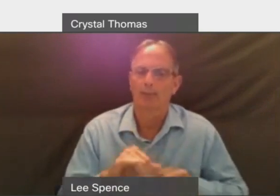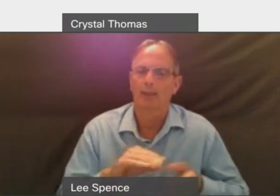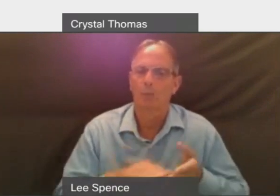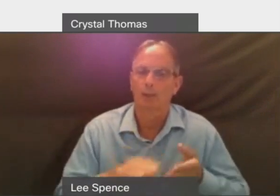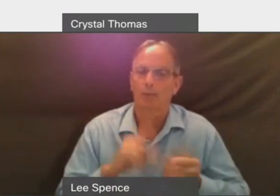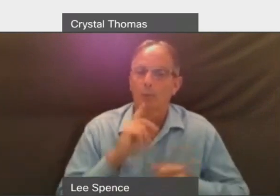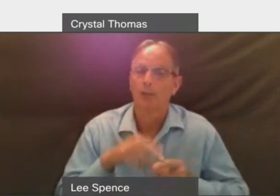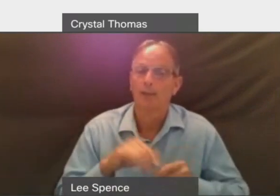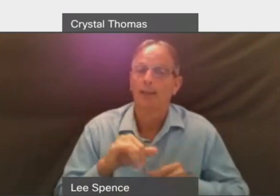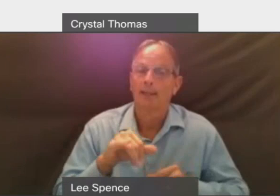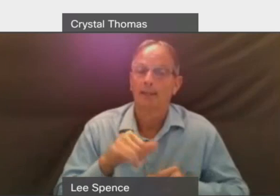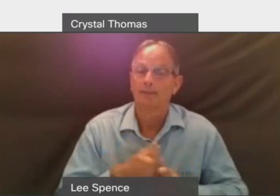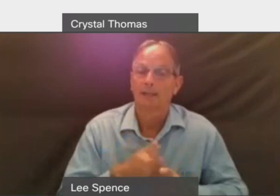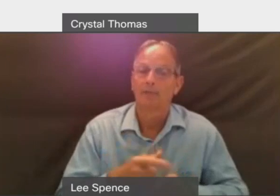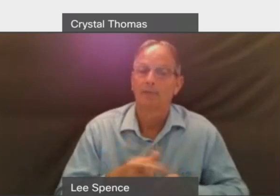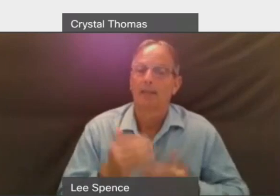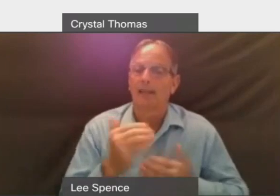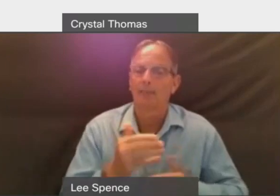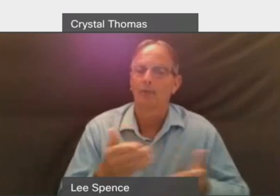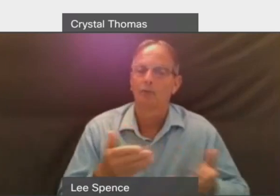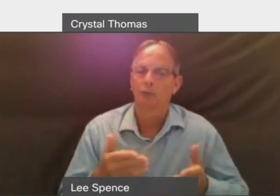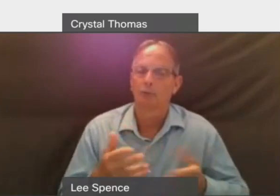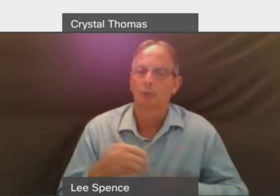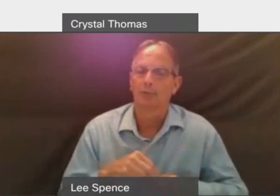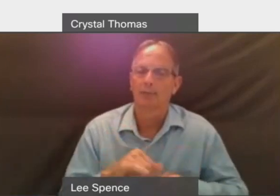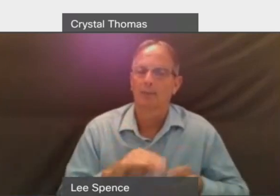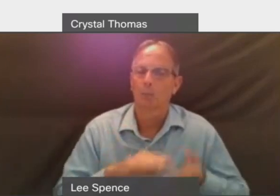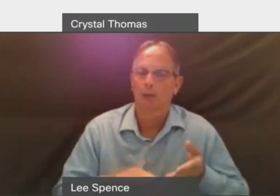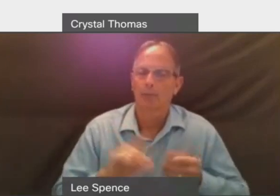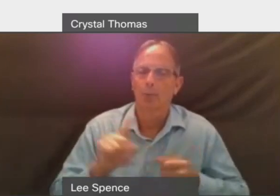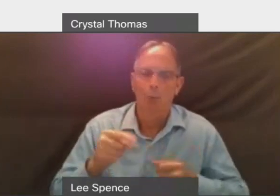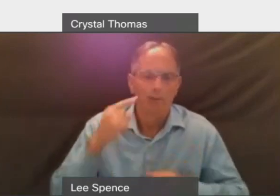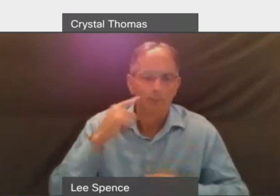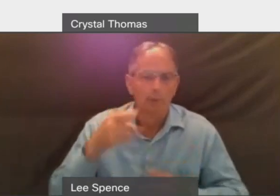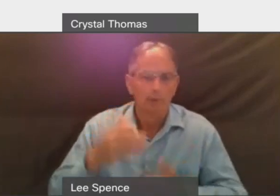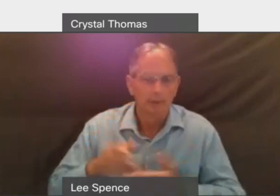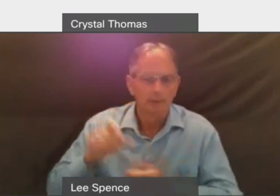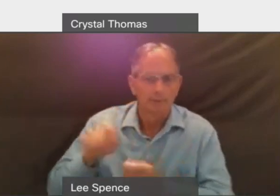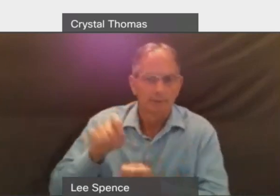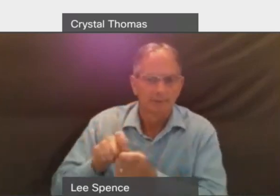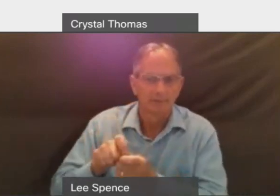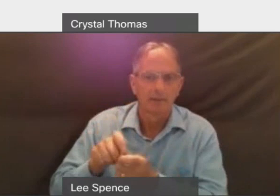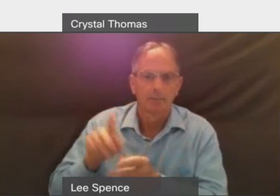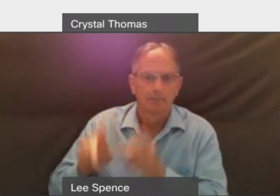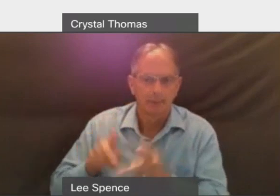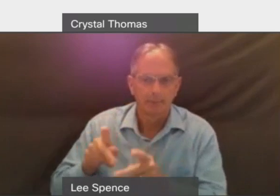service within the waiver anyway. It is only for particular people in particular kinds of placements,